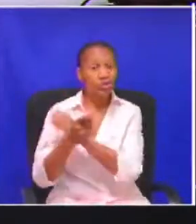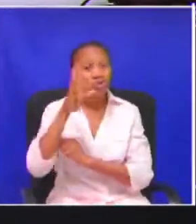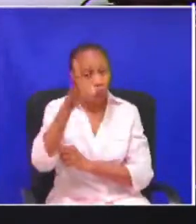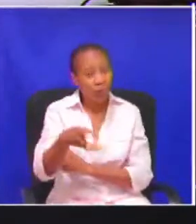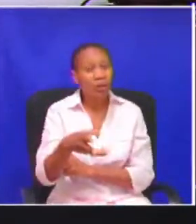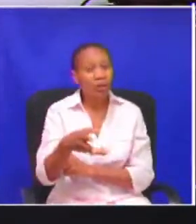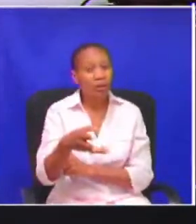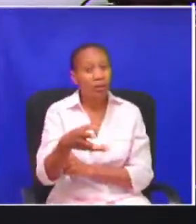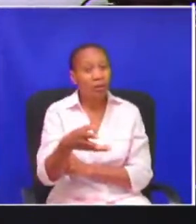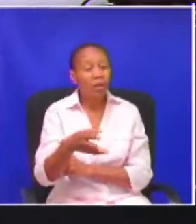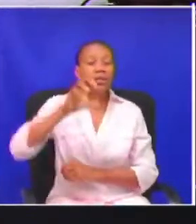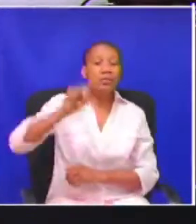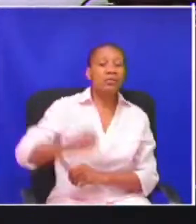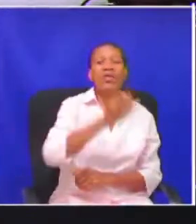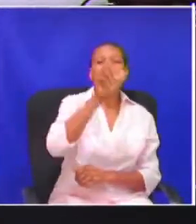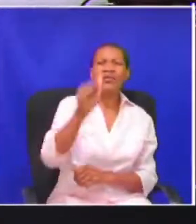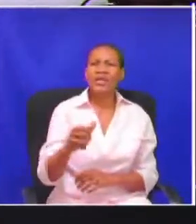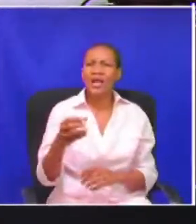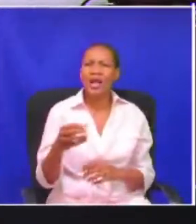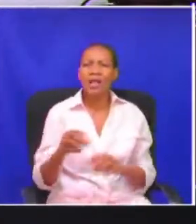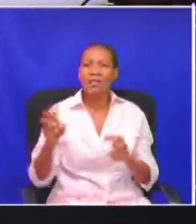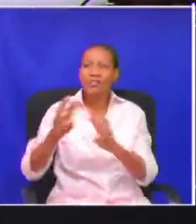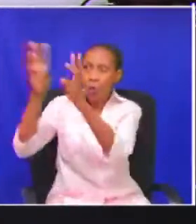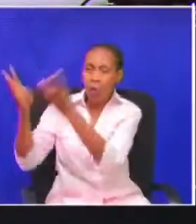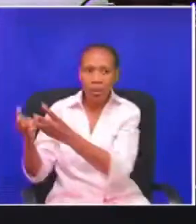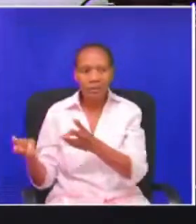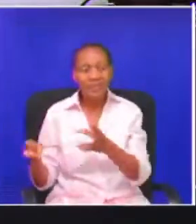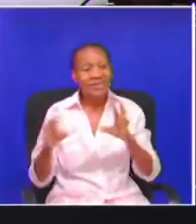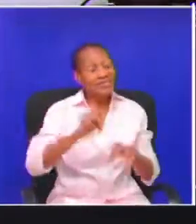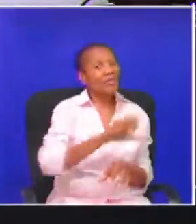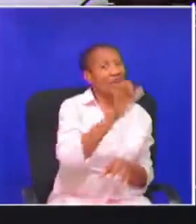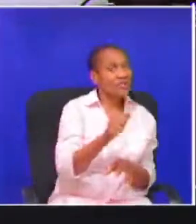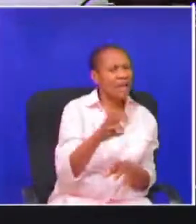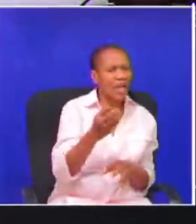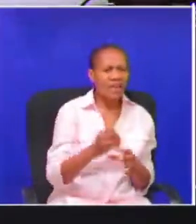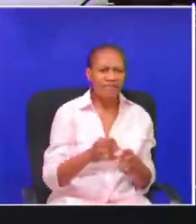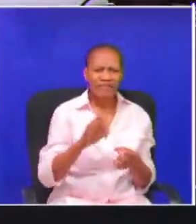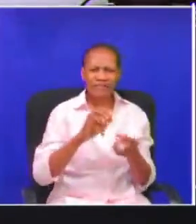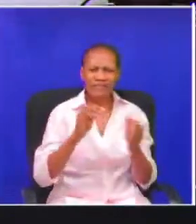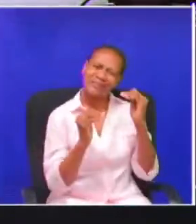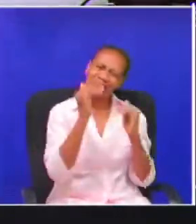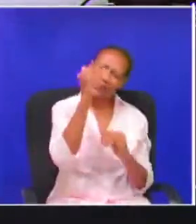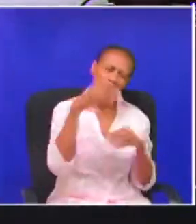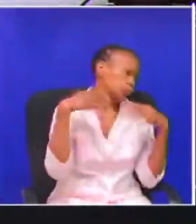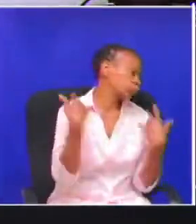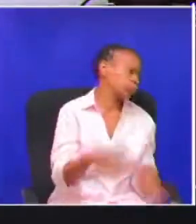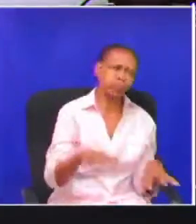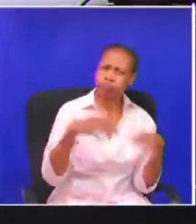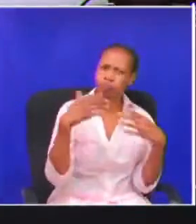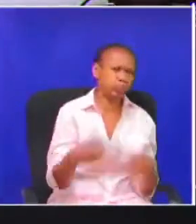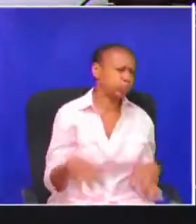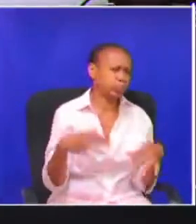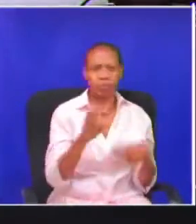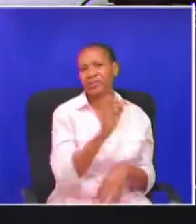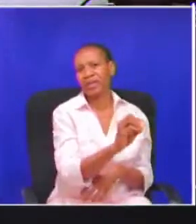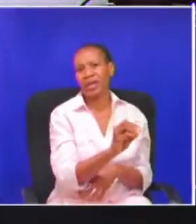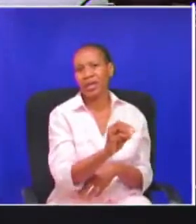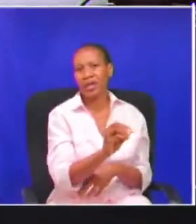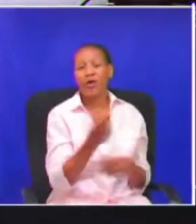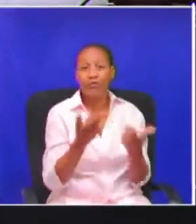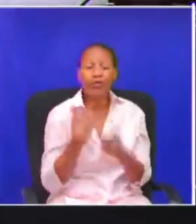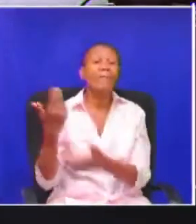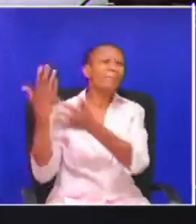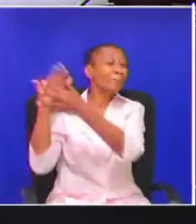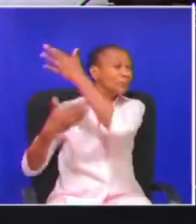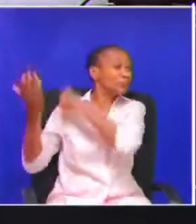most unequal society in the world. It was engineered. It was designed like that.